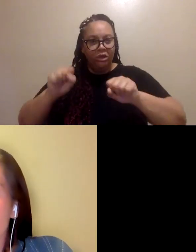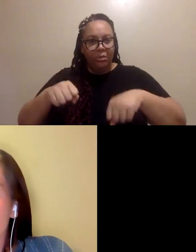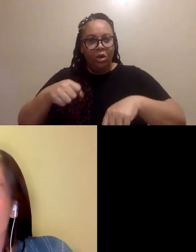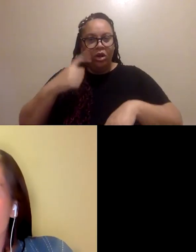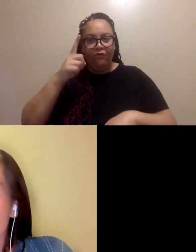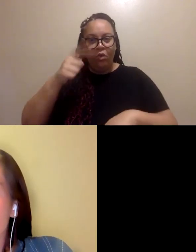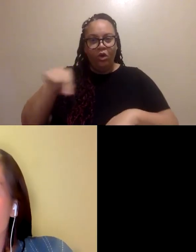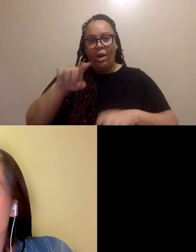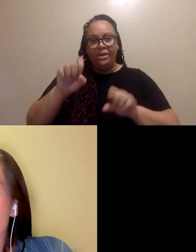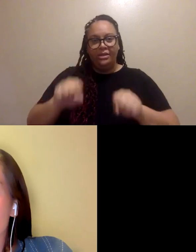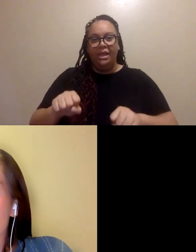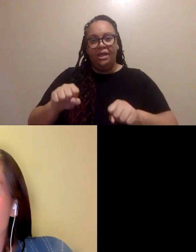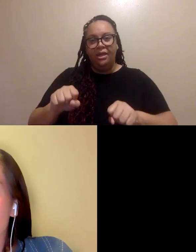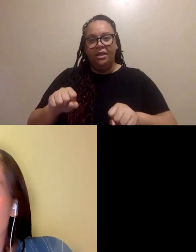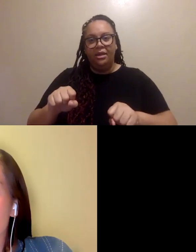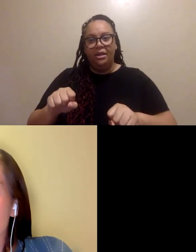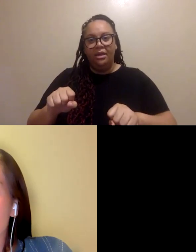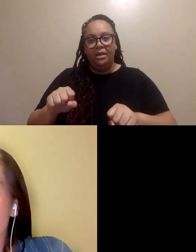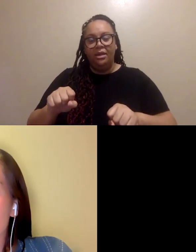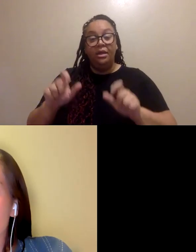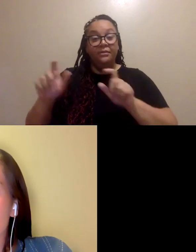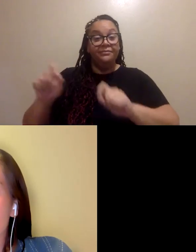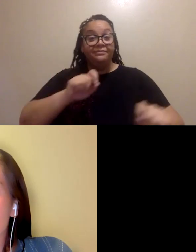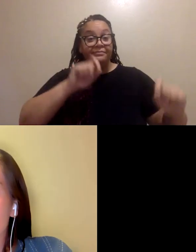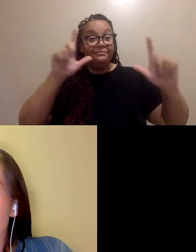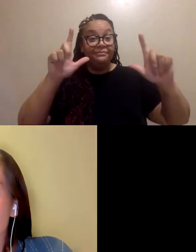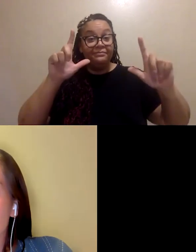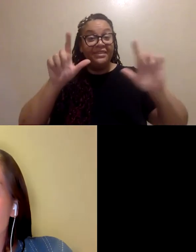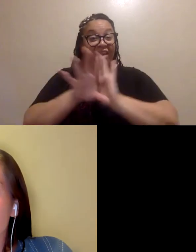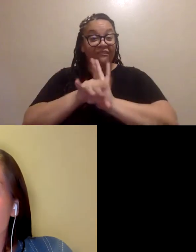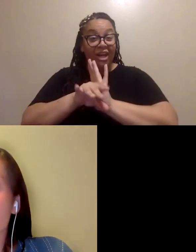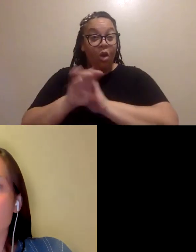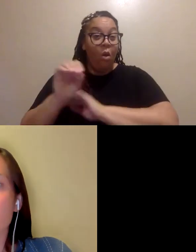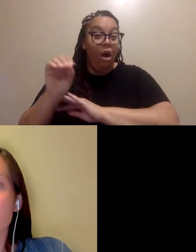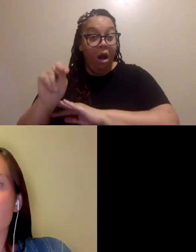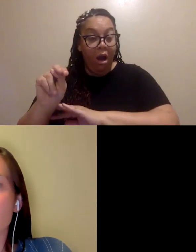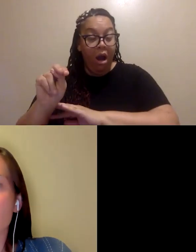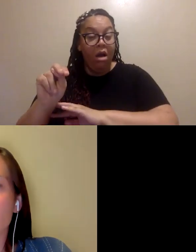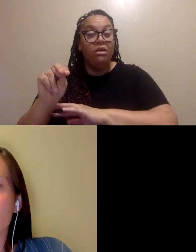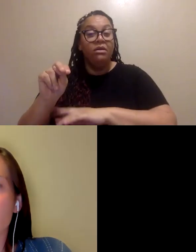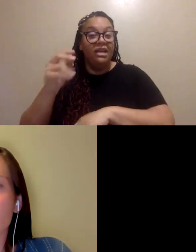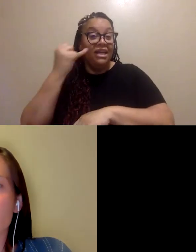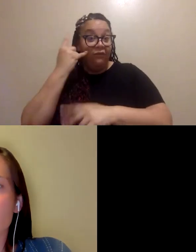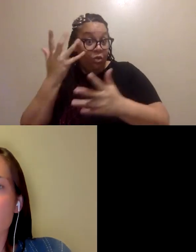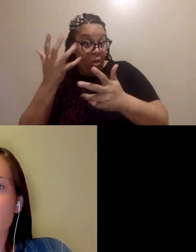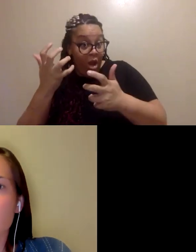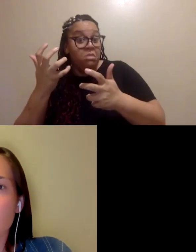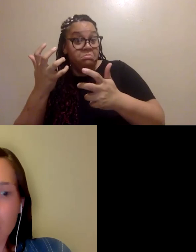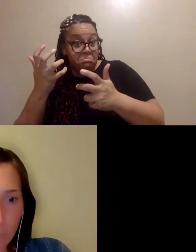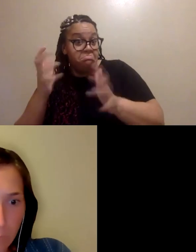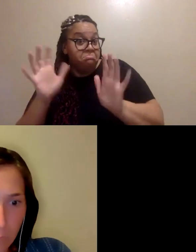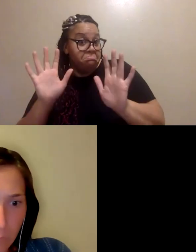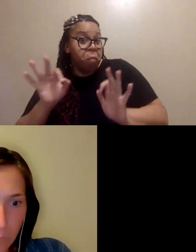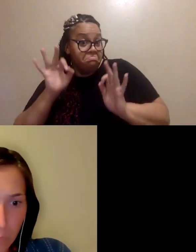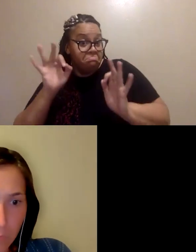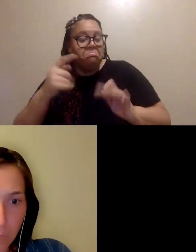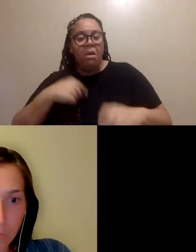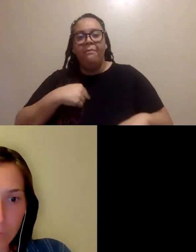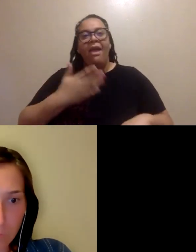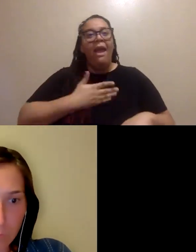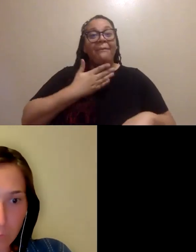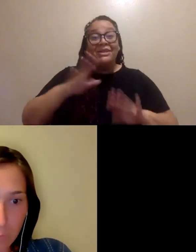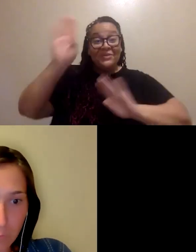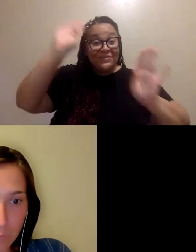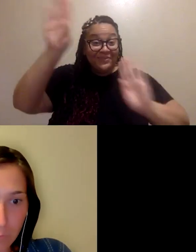can, uh, turn your camera on if you want to do that. I'd be happy to wave